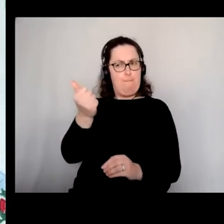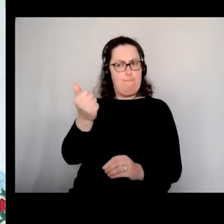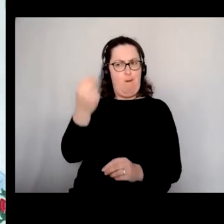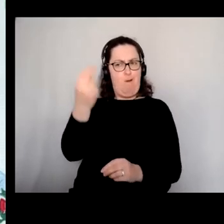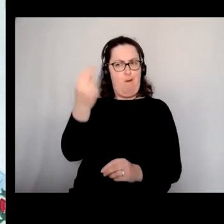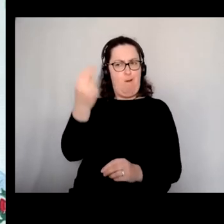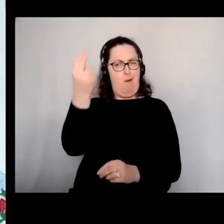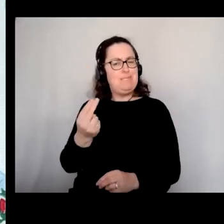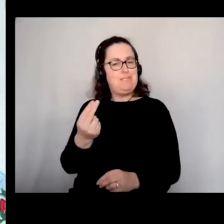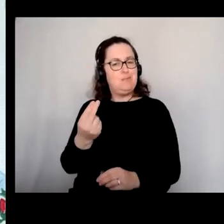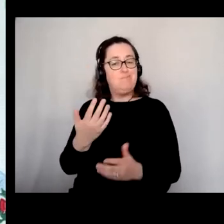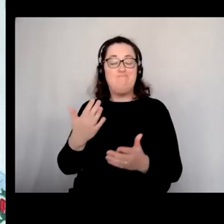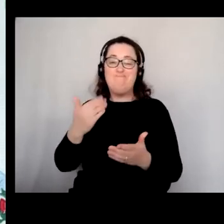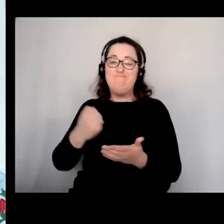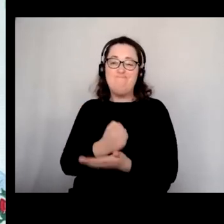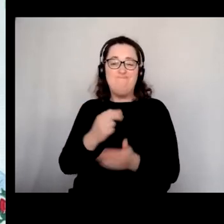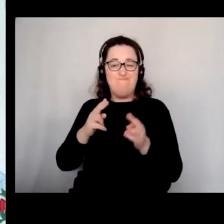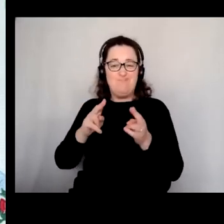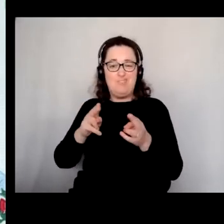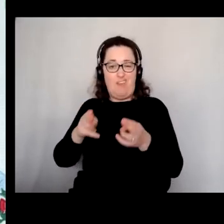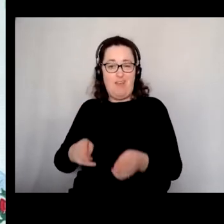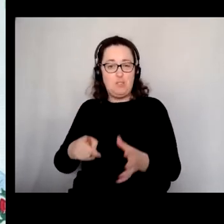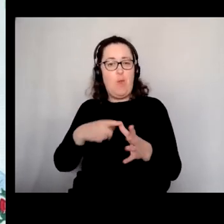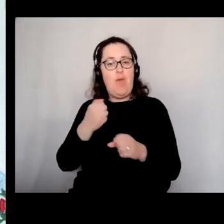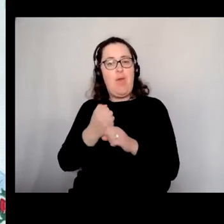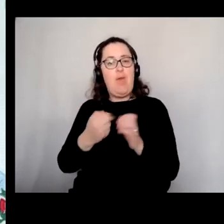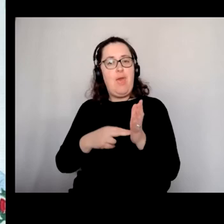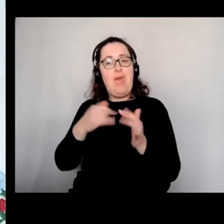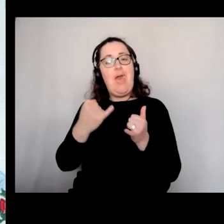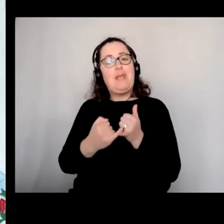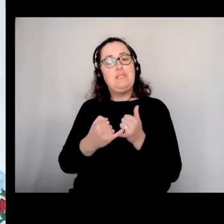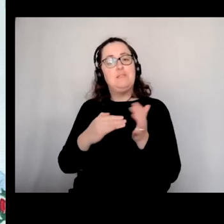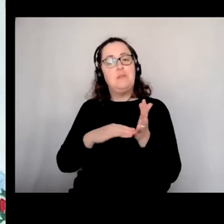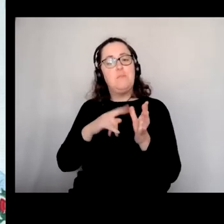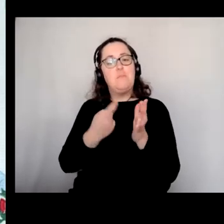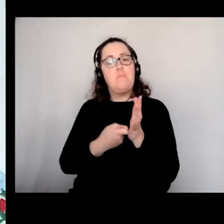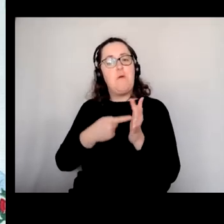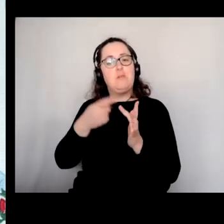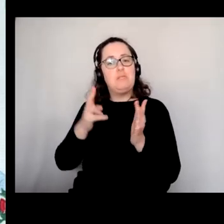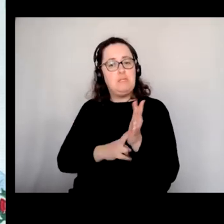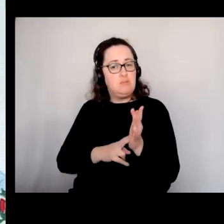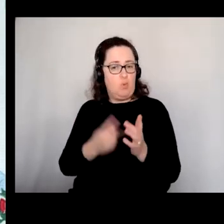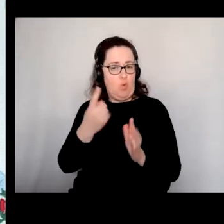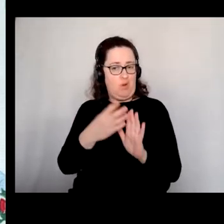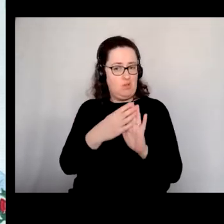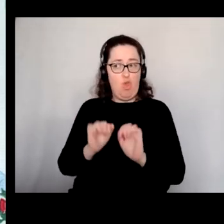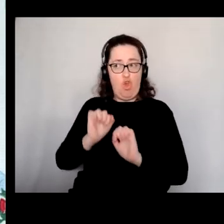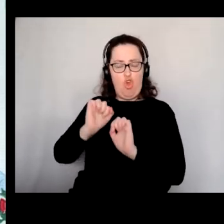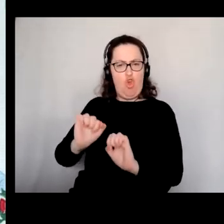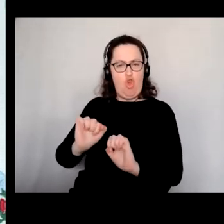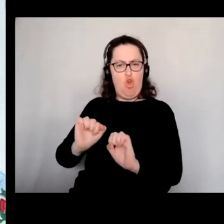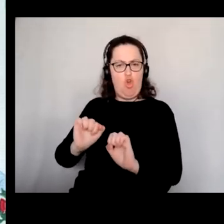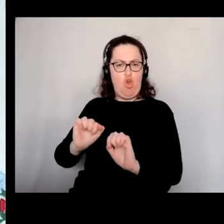artists who are no longer with us. And I'll give Agnes Martin as an example of that. And going round and seeing